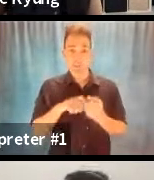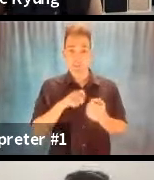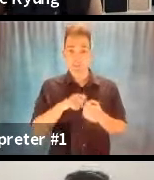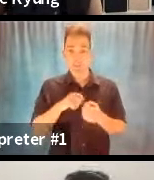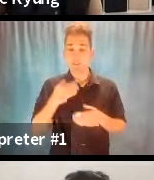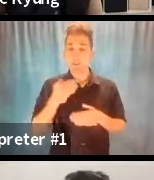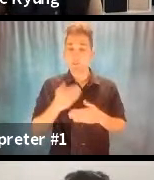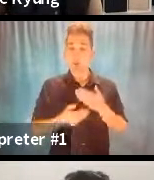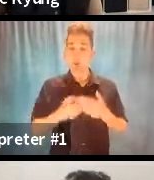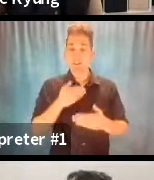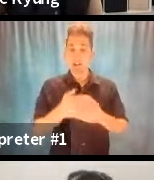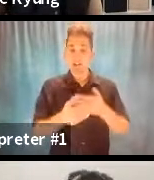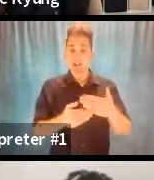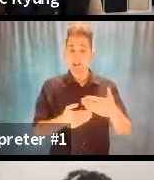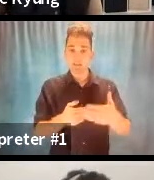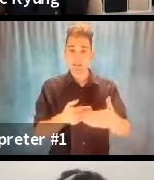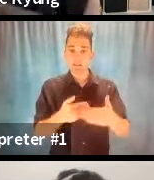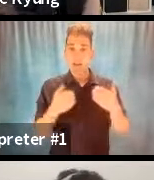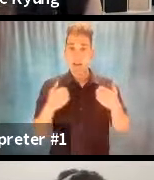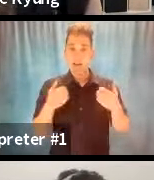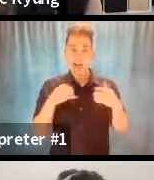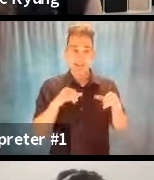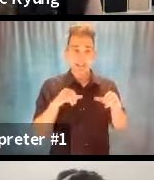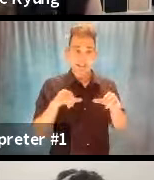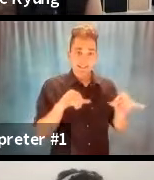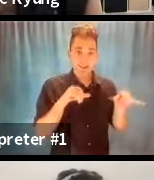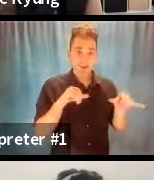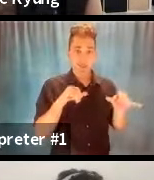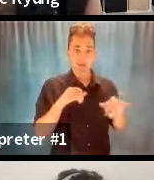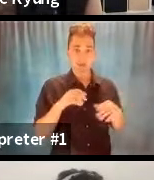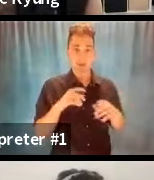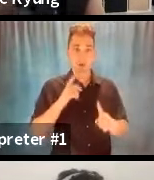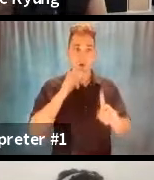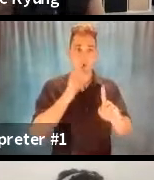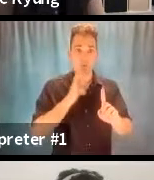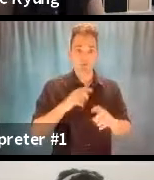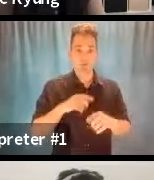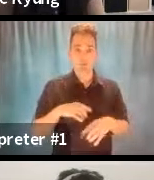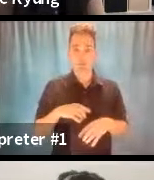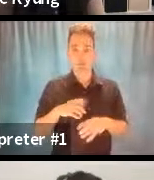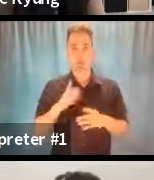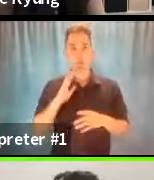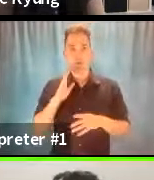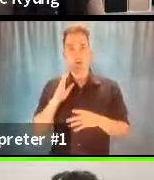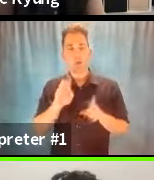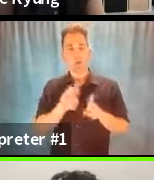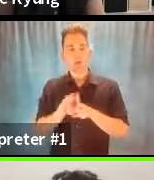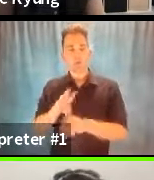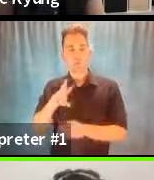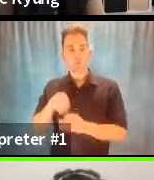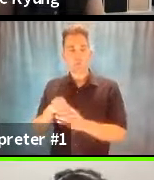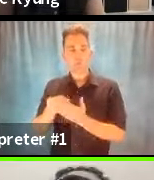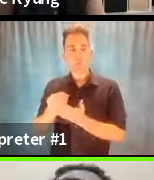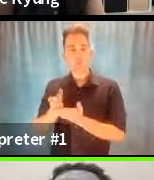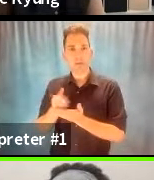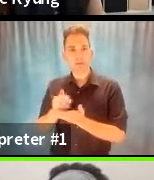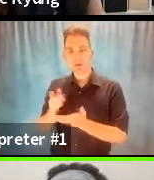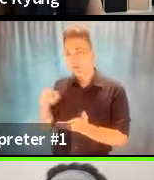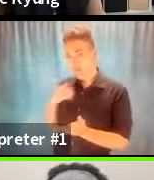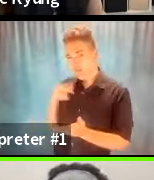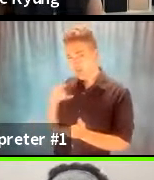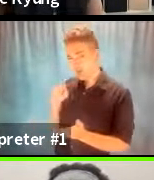and measurable goals laid out along with the budget? We're prepared to do that, but we don't know how to do